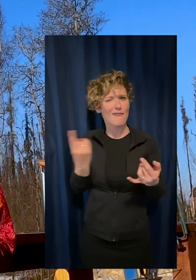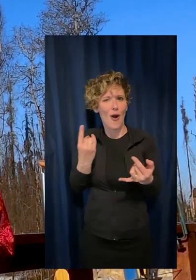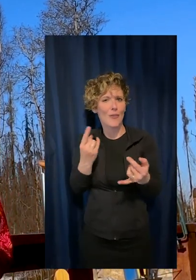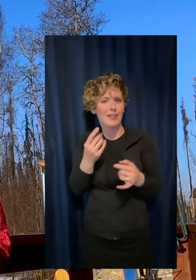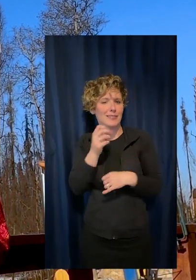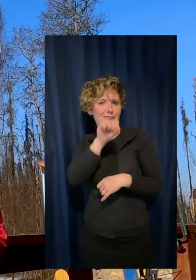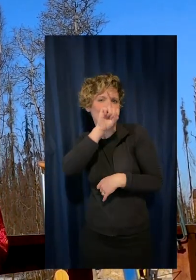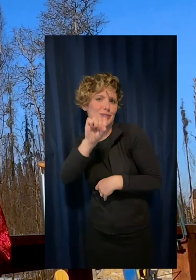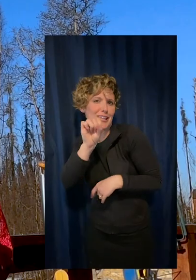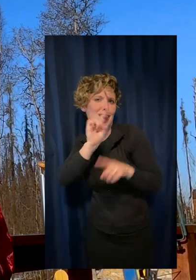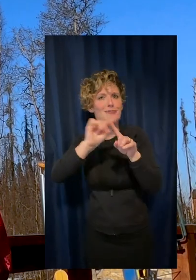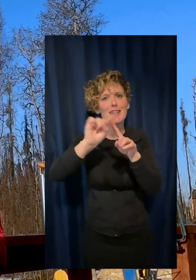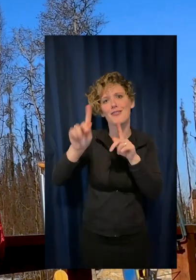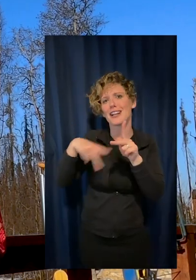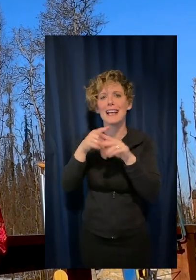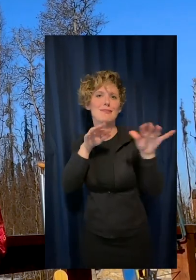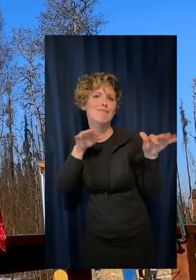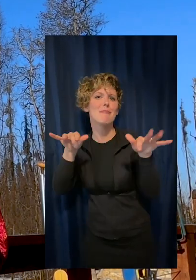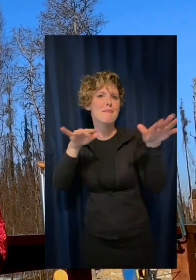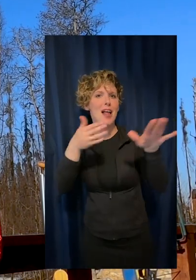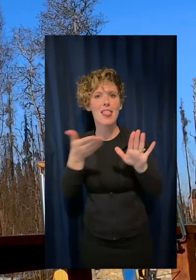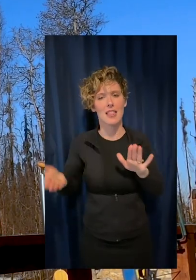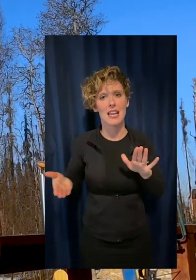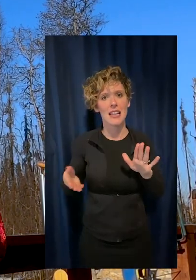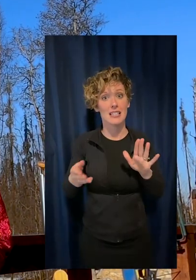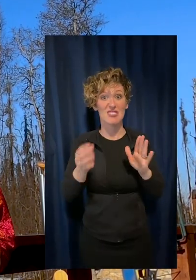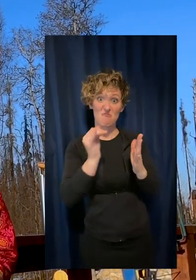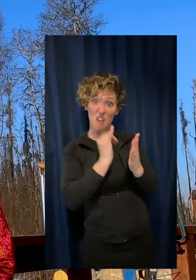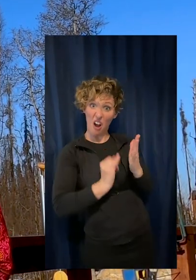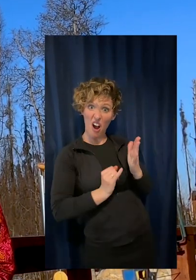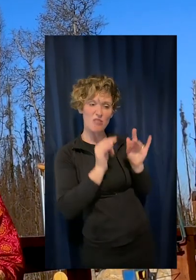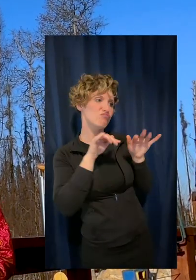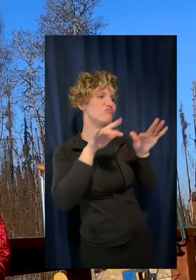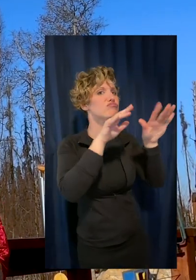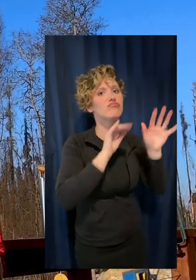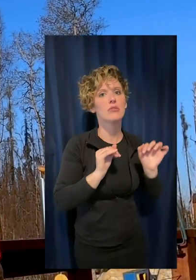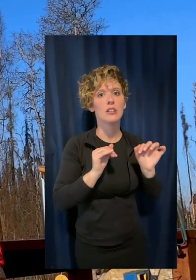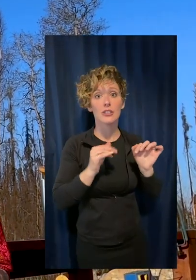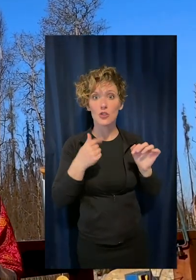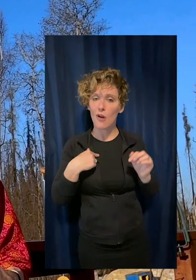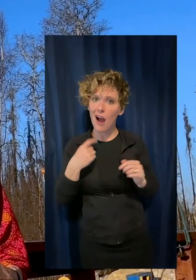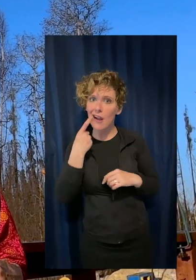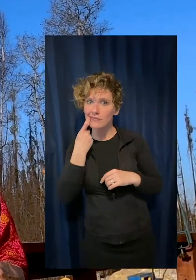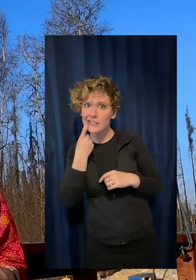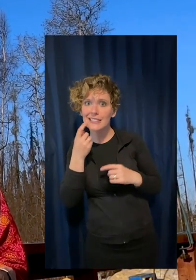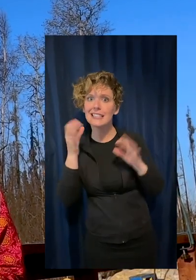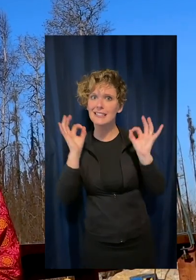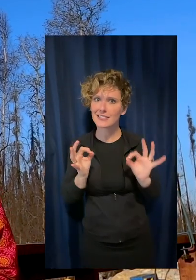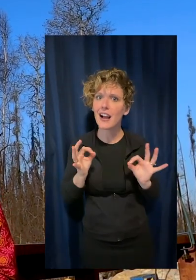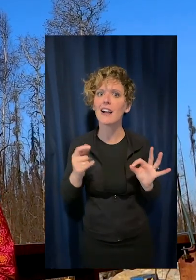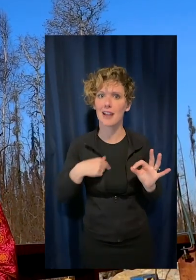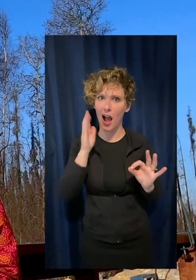were interesting. That's the kind of art I liked. And I've just embarked on a new